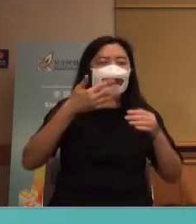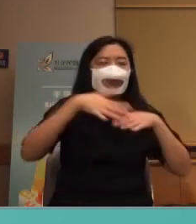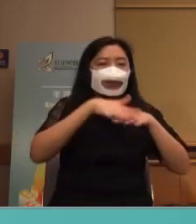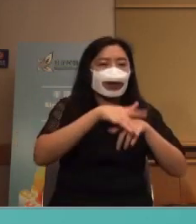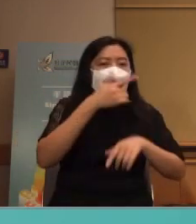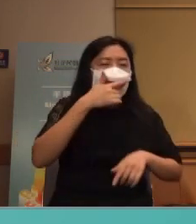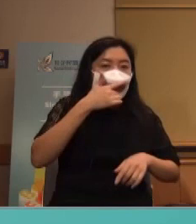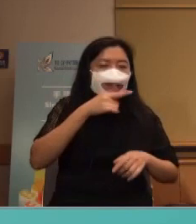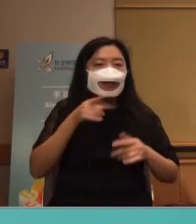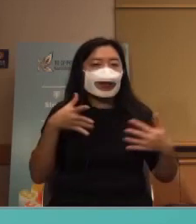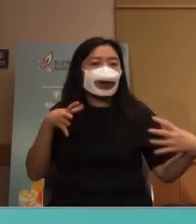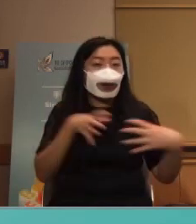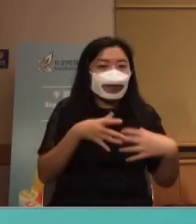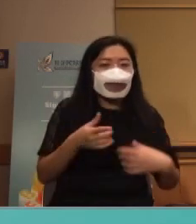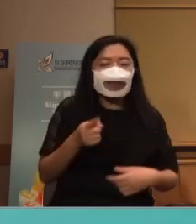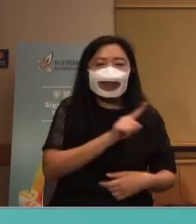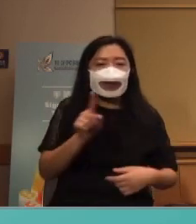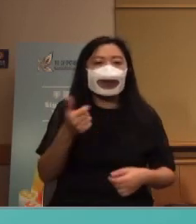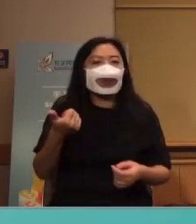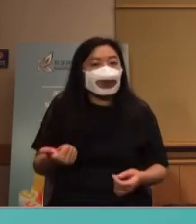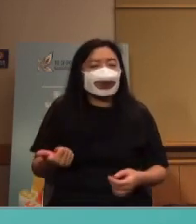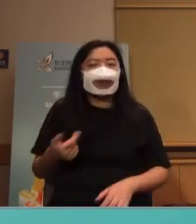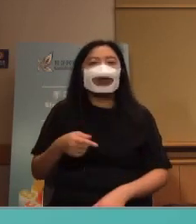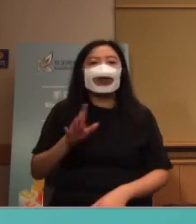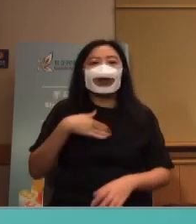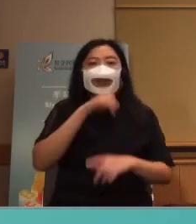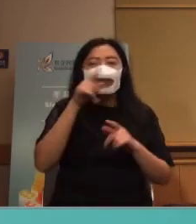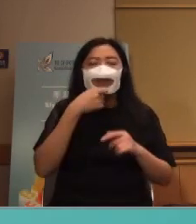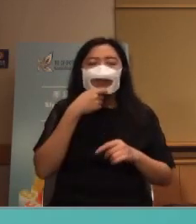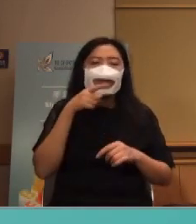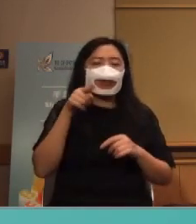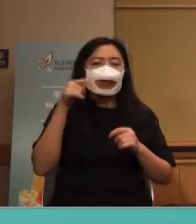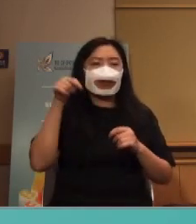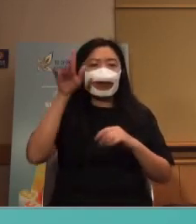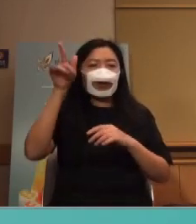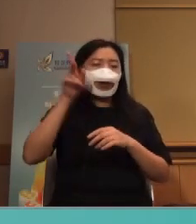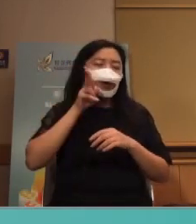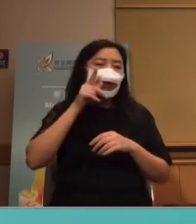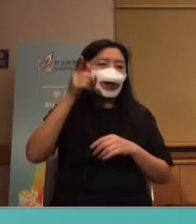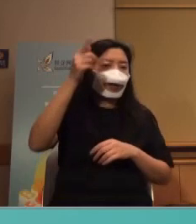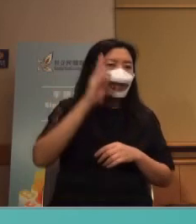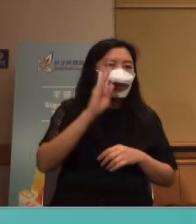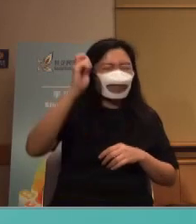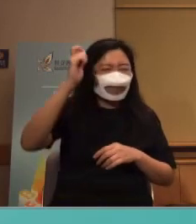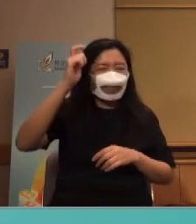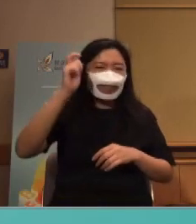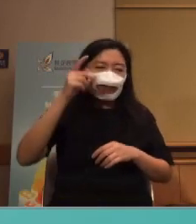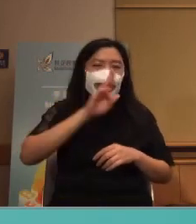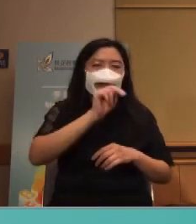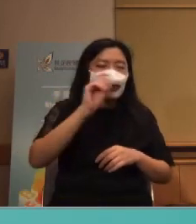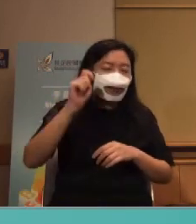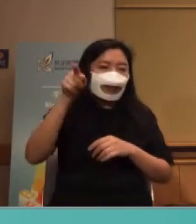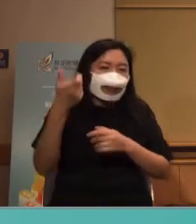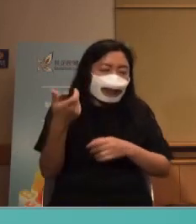into social impact. At the same time, you know, we shouldn't get, you know, social impact guys just to convert them into Web3. I think we need to find a